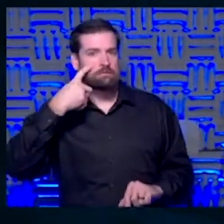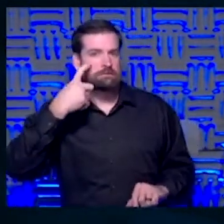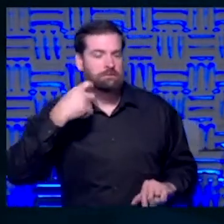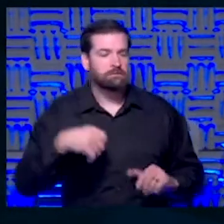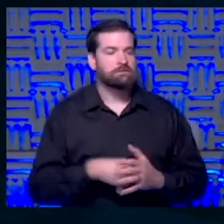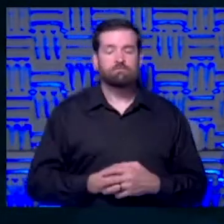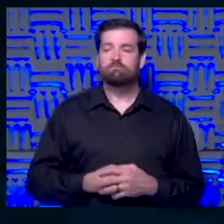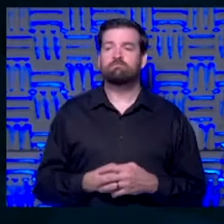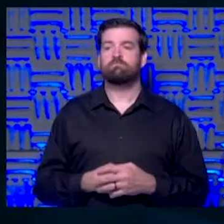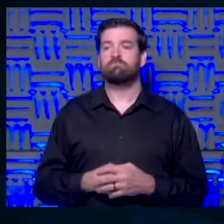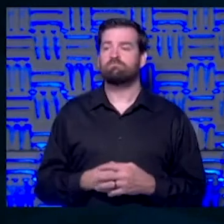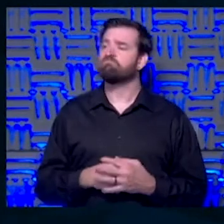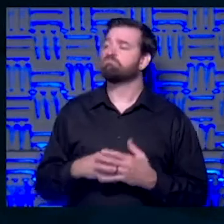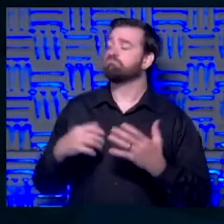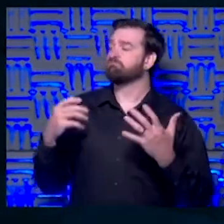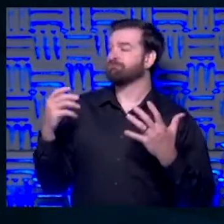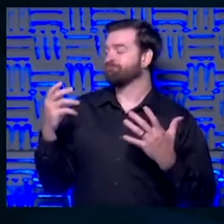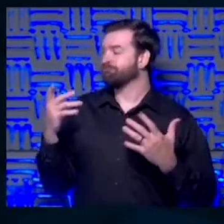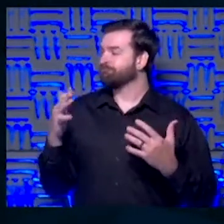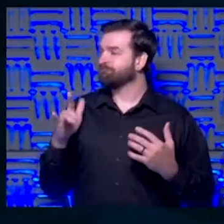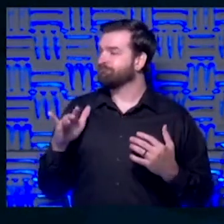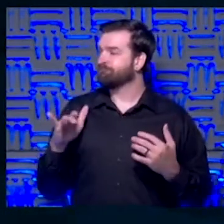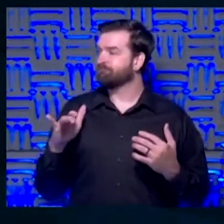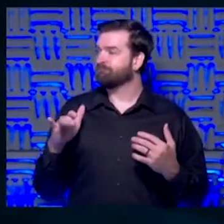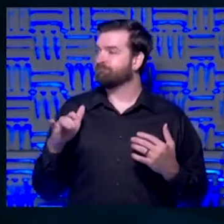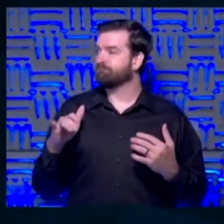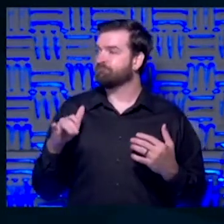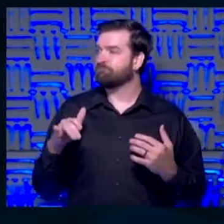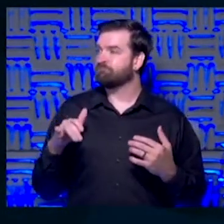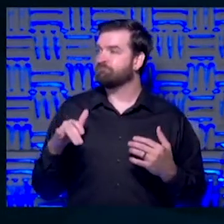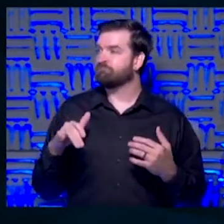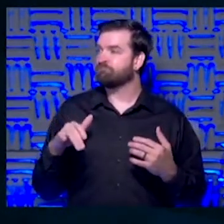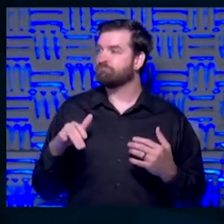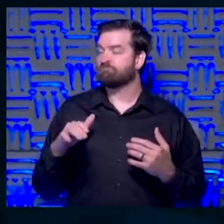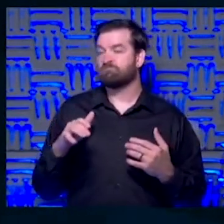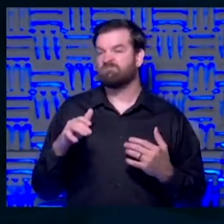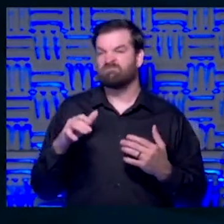Well, I mean, there's a lot to undergird